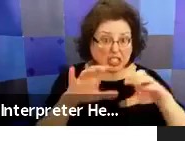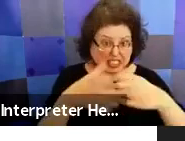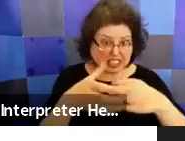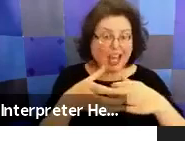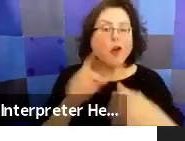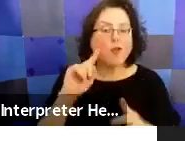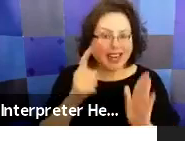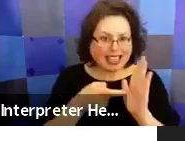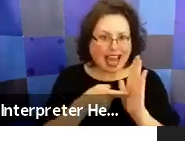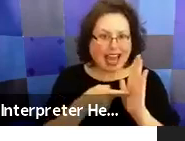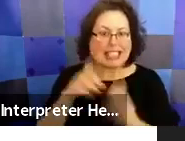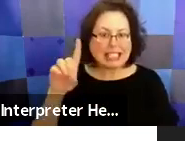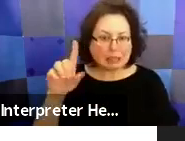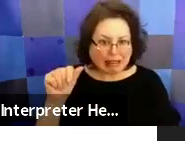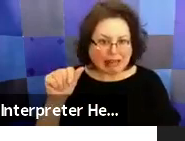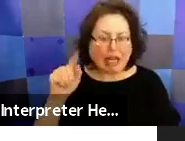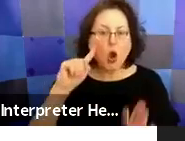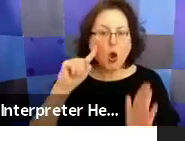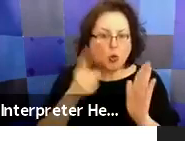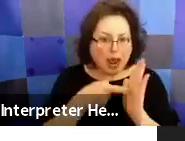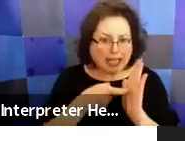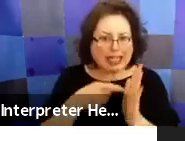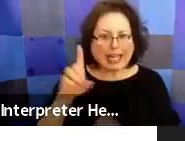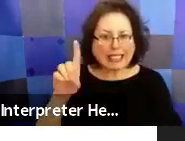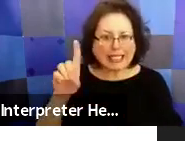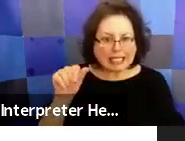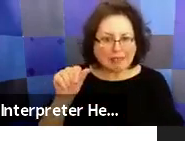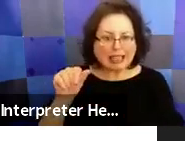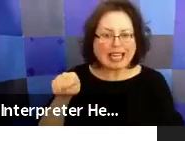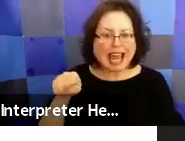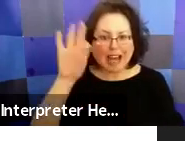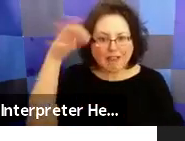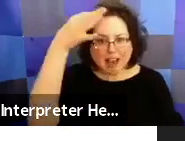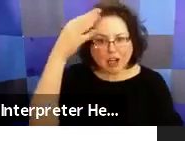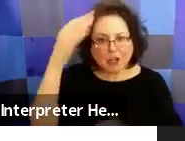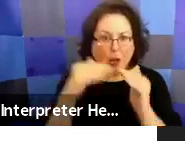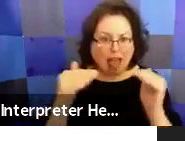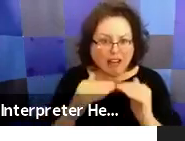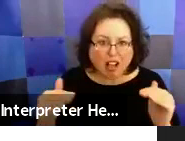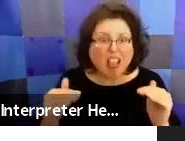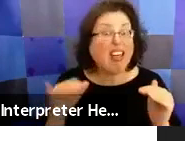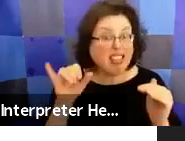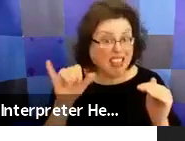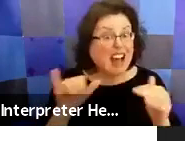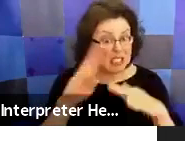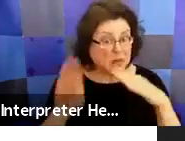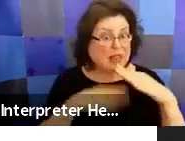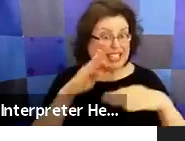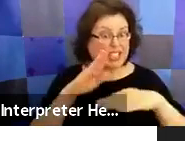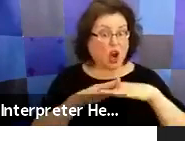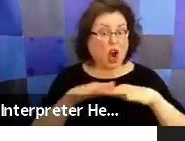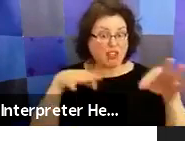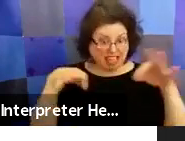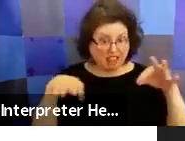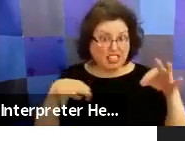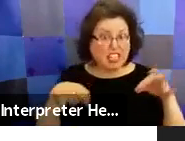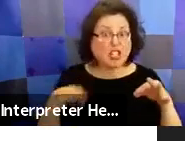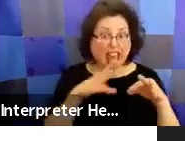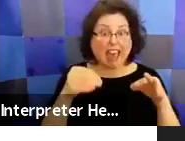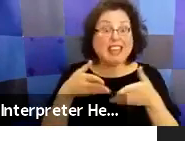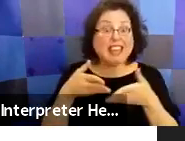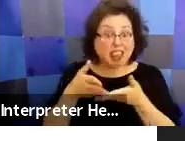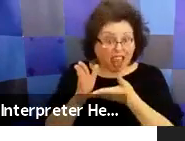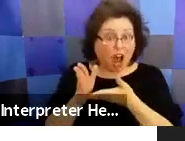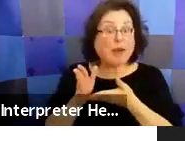disability, recognize that disability at a federal level is based on the definition and the allowance